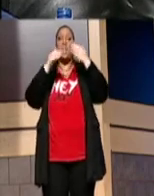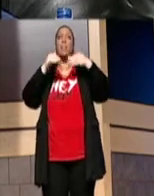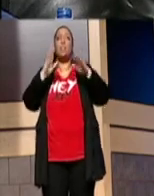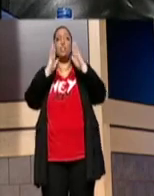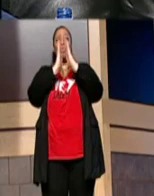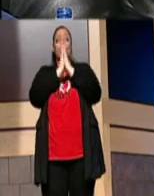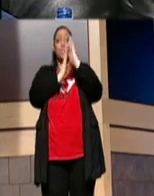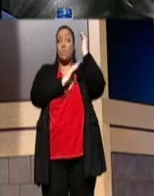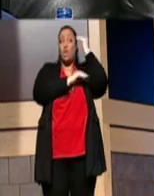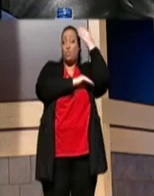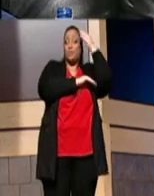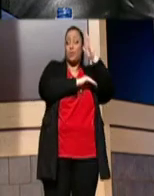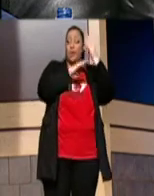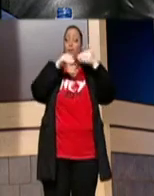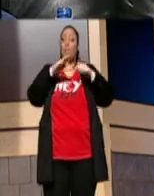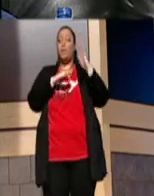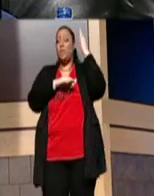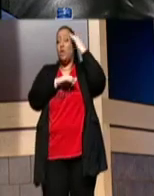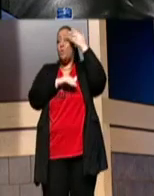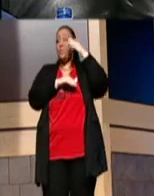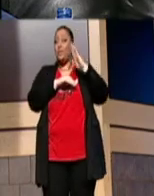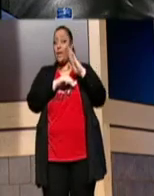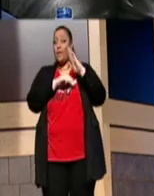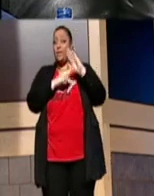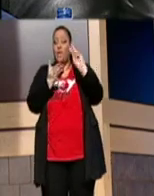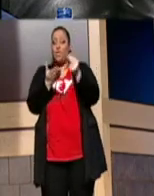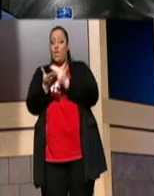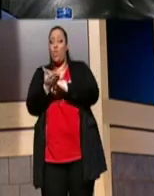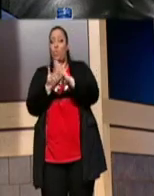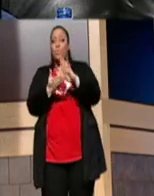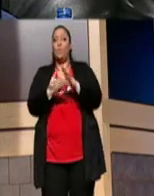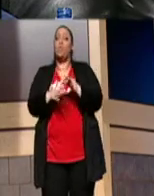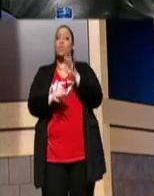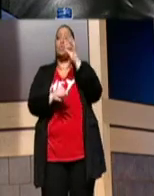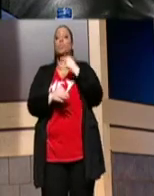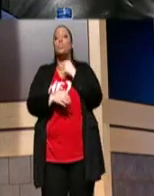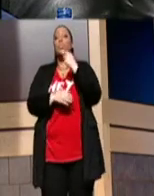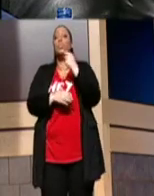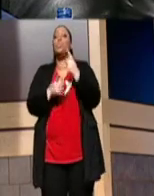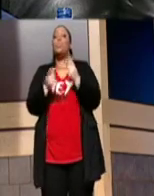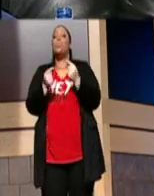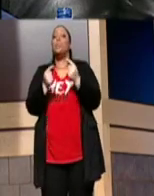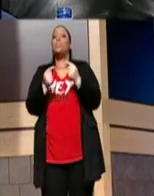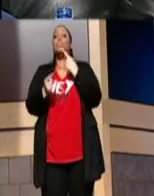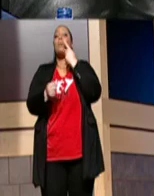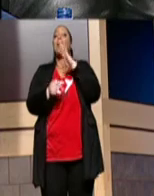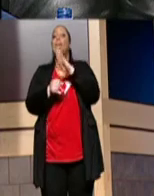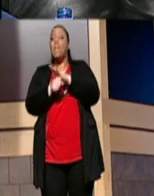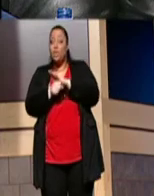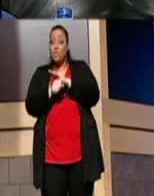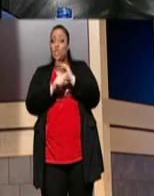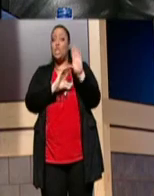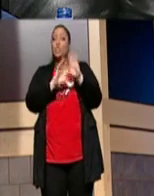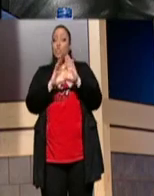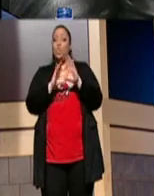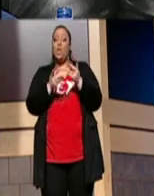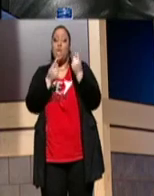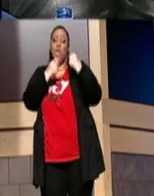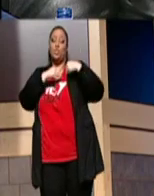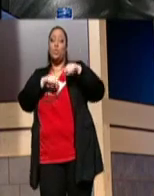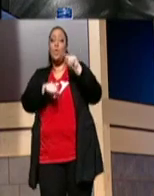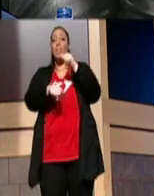known to God. Let it be known to God. The Holy Ghost will tell you what to do. Guaranteed, during this